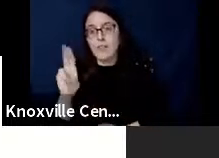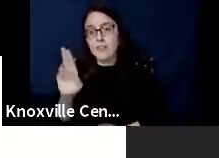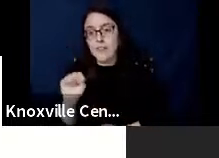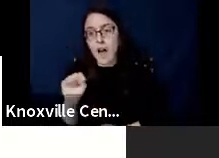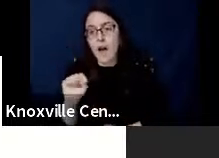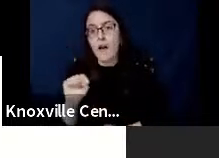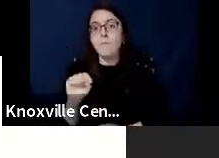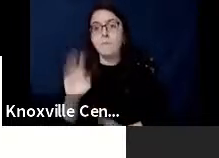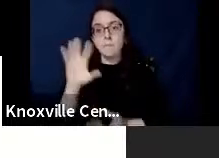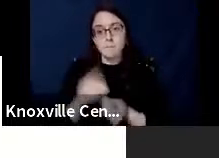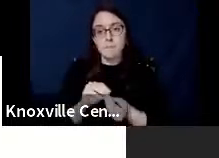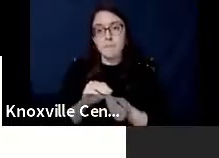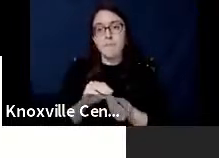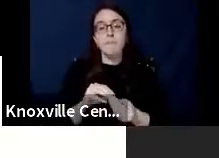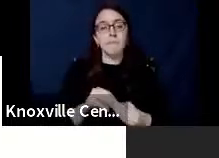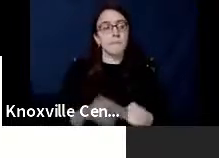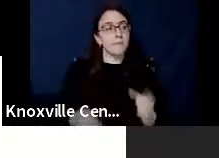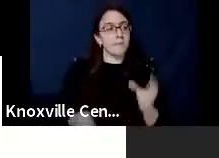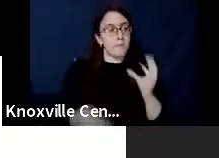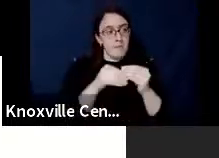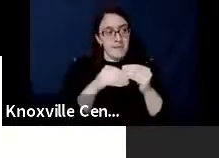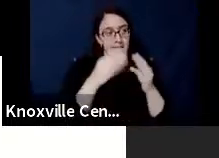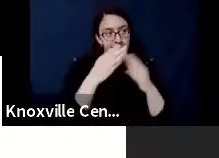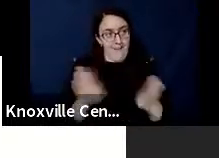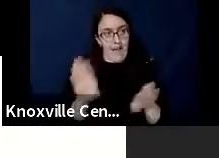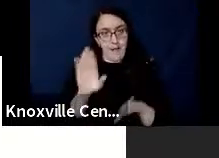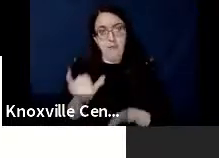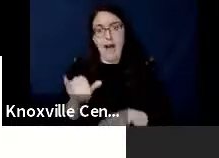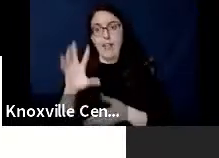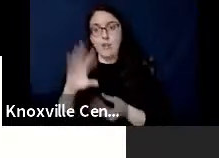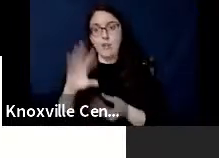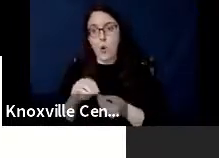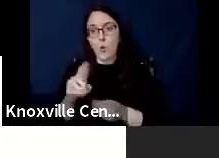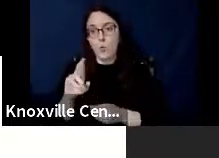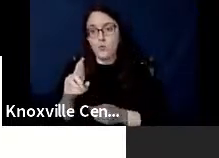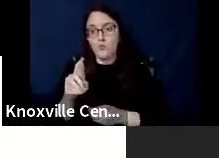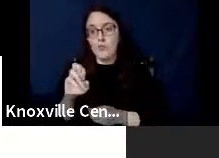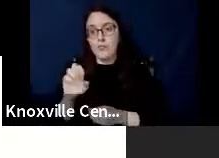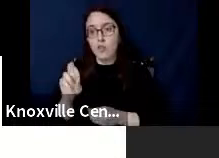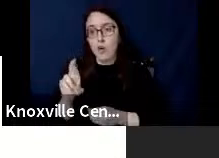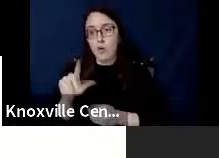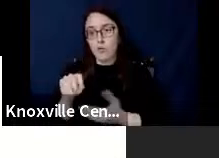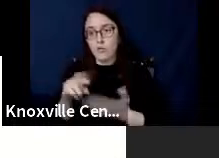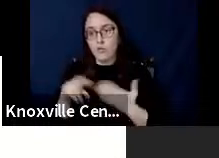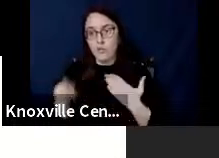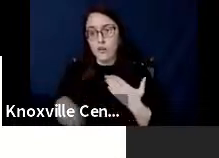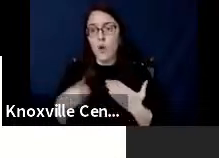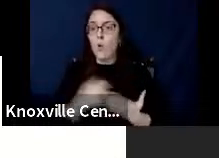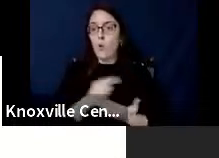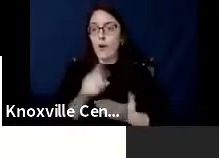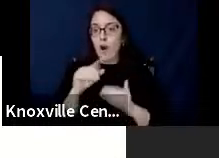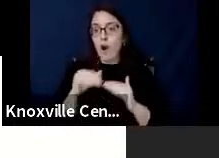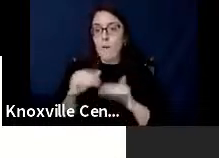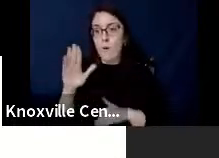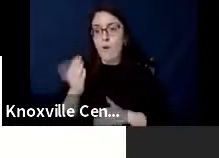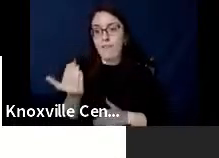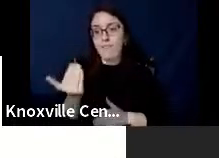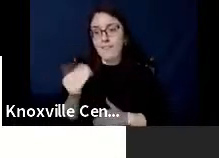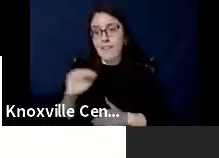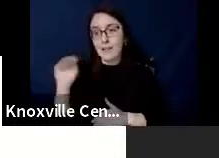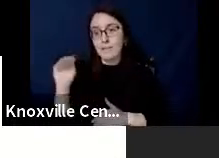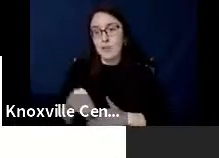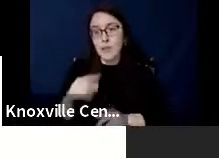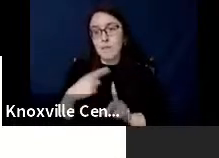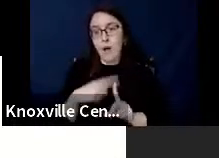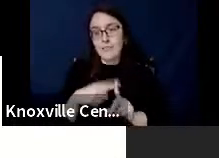last 7 days total results. But it's still very consistent. We are higher than 15% positivity rate